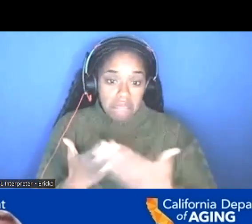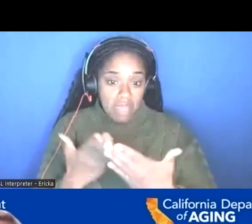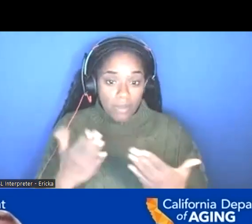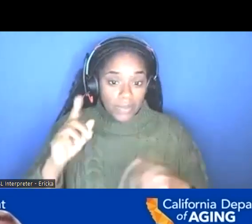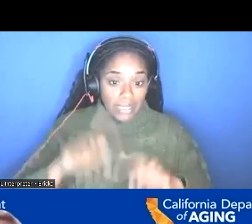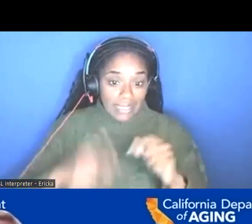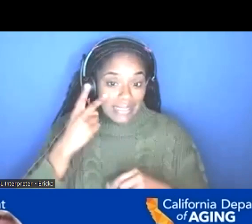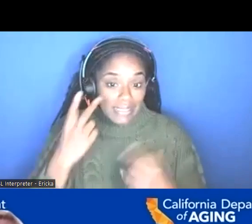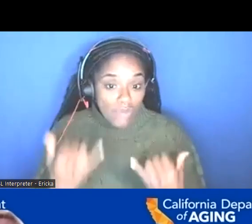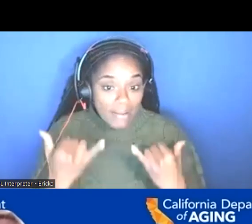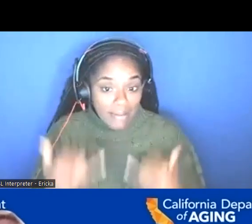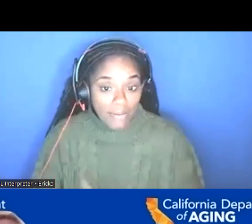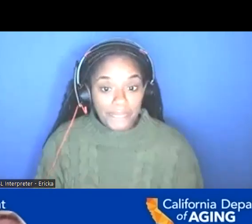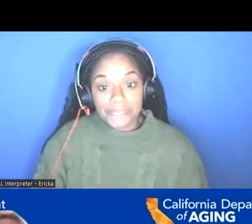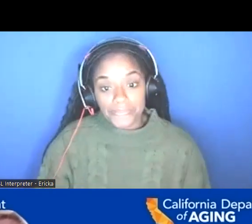now.